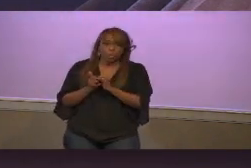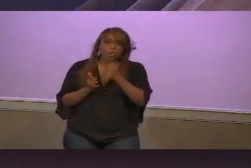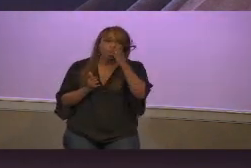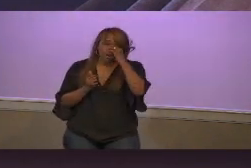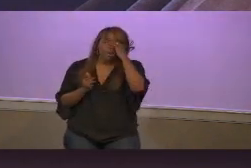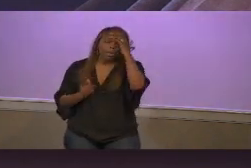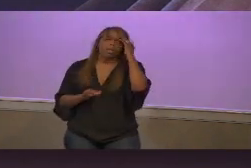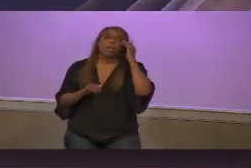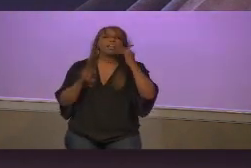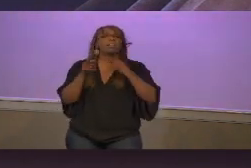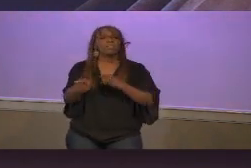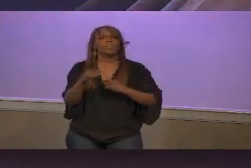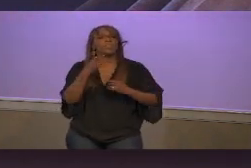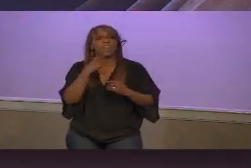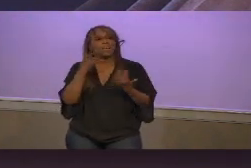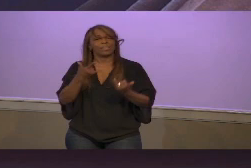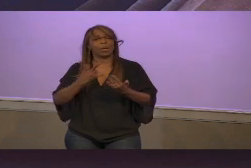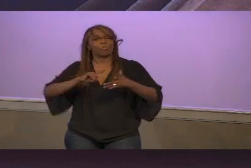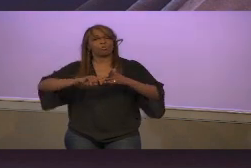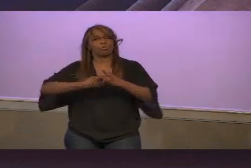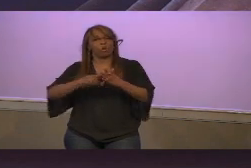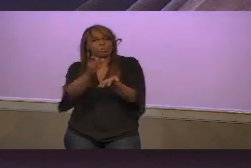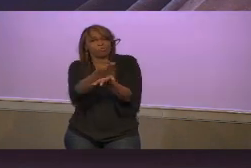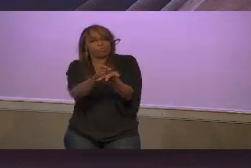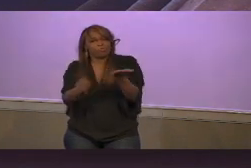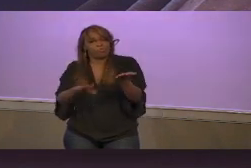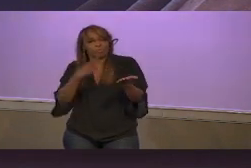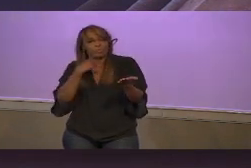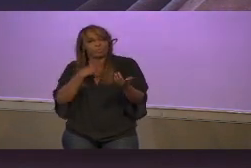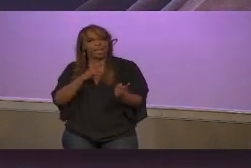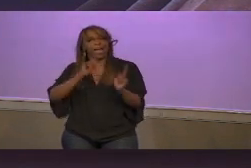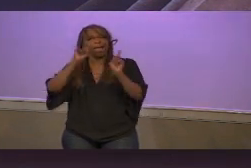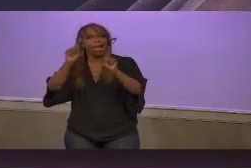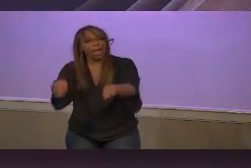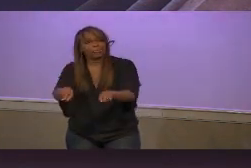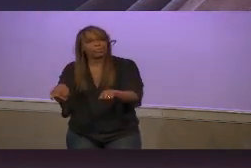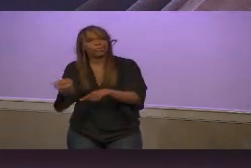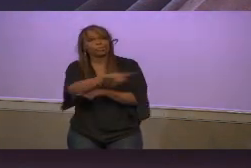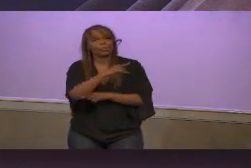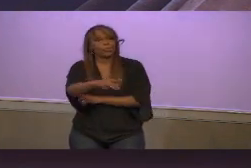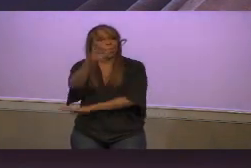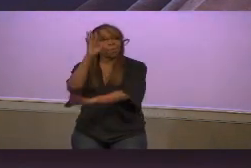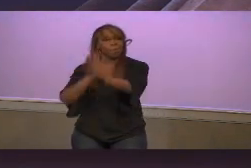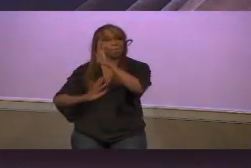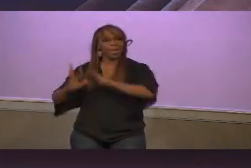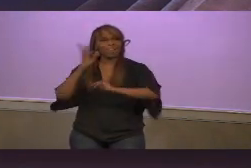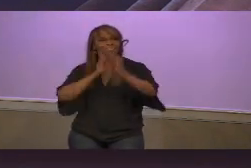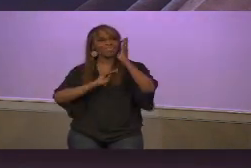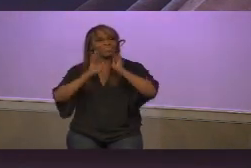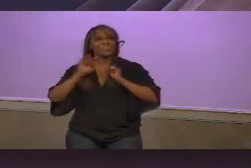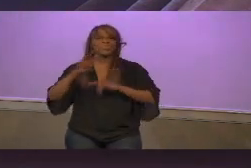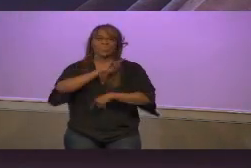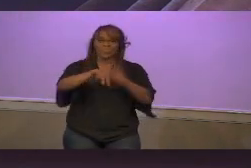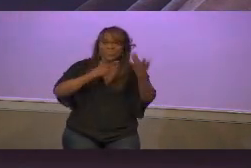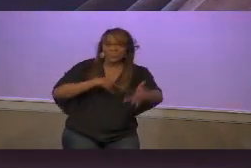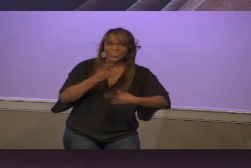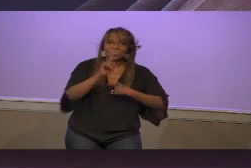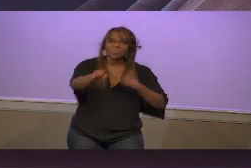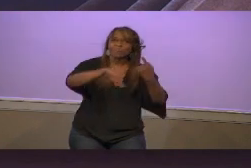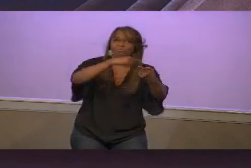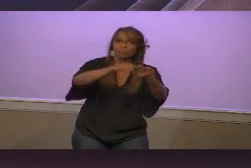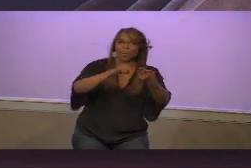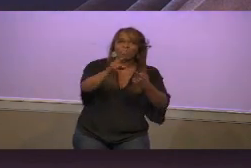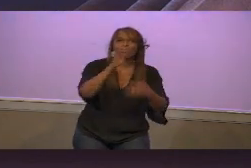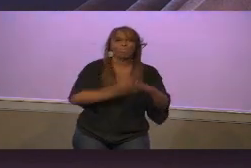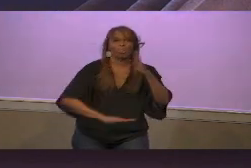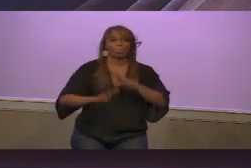how this psalm begins when we talk about the answer to our past. Isn't it a joy to know that when you got in trouble, you knew